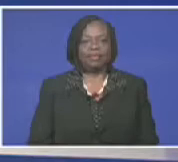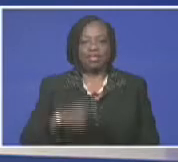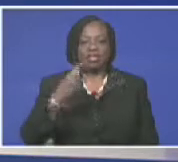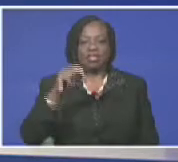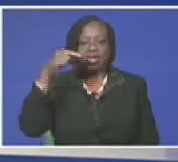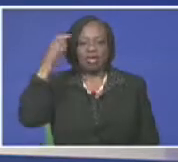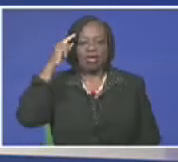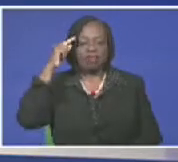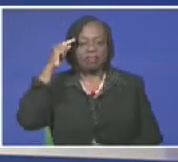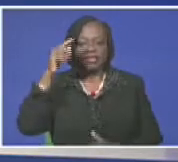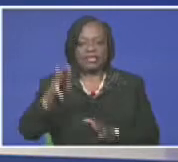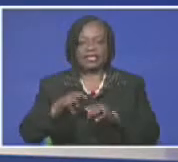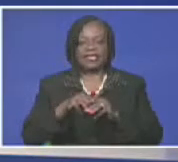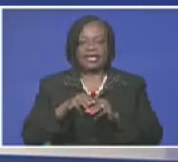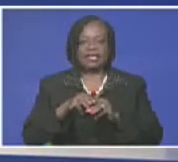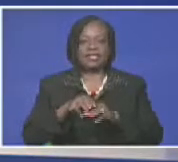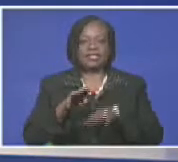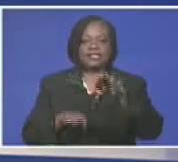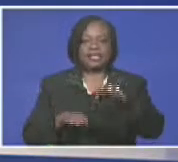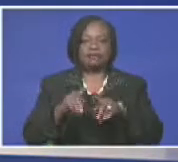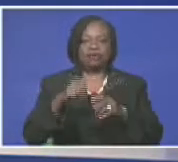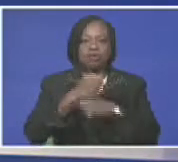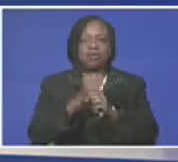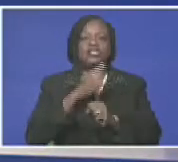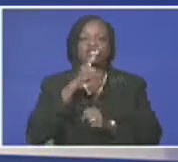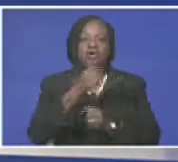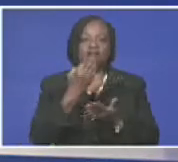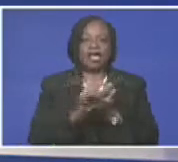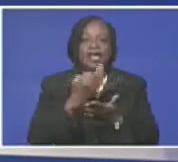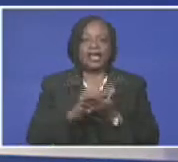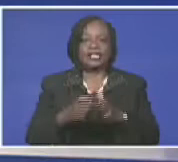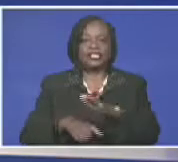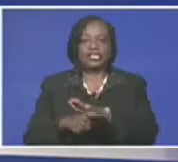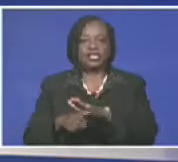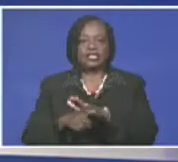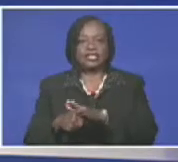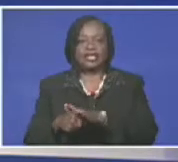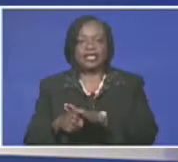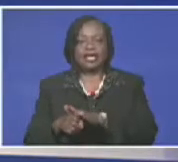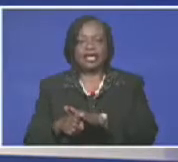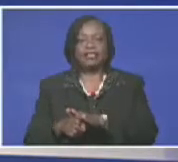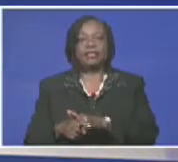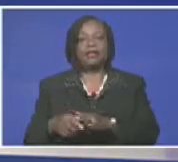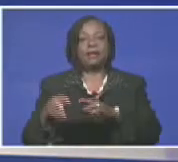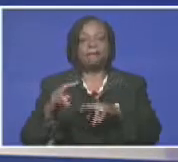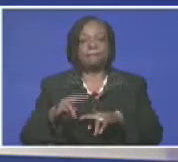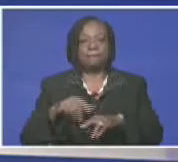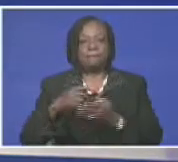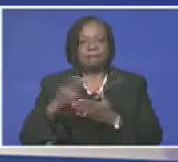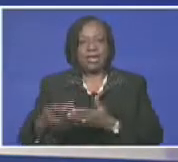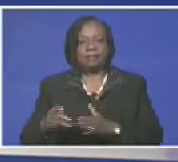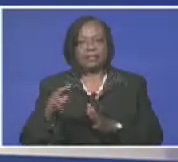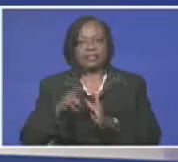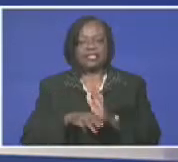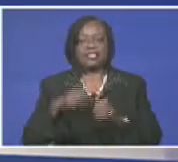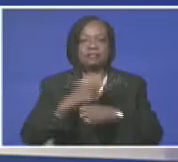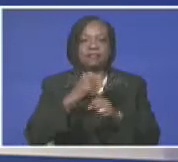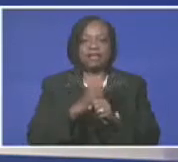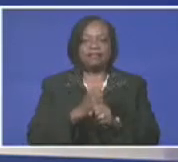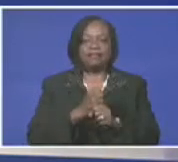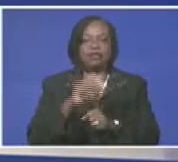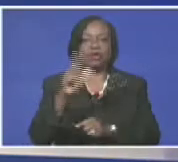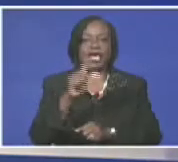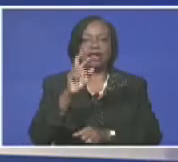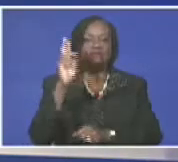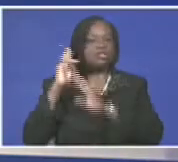the government has taken the legislative step to ensure that the financial deal and remaining balance of payment is made for the Grand Lucayan Resort in Grand Bahama. Good